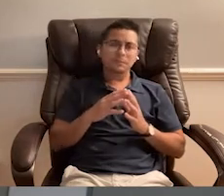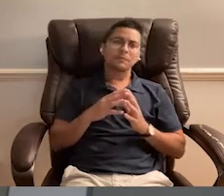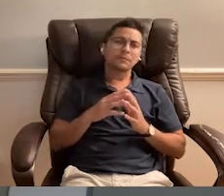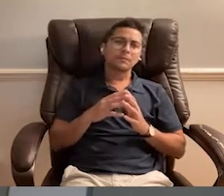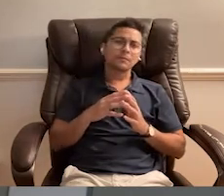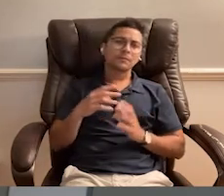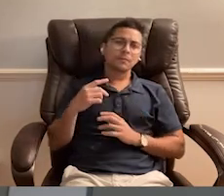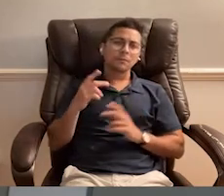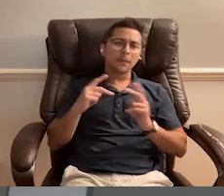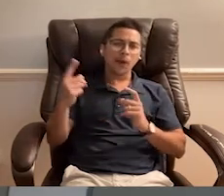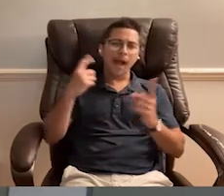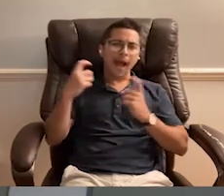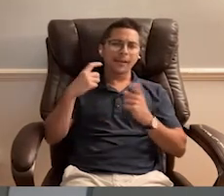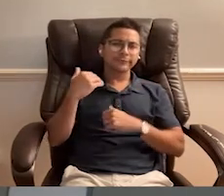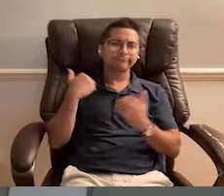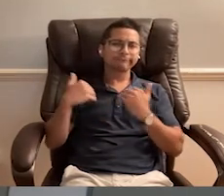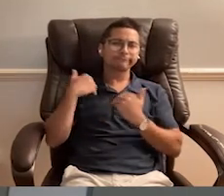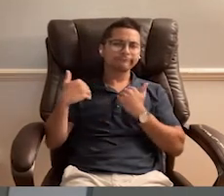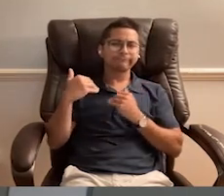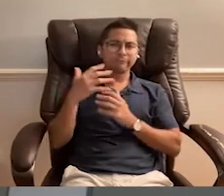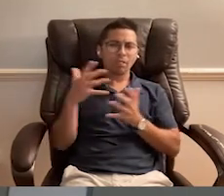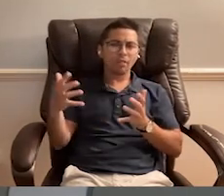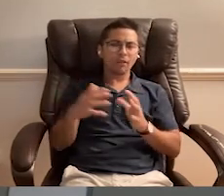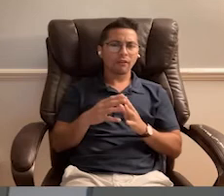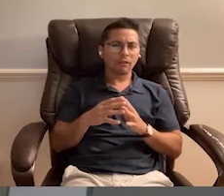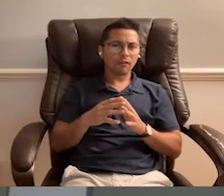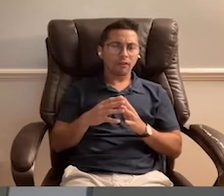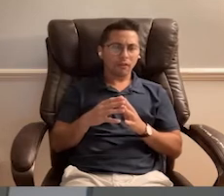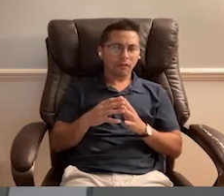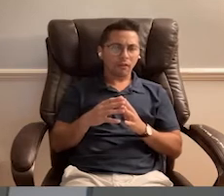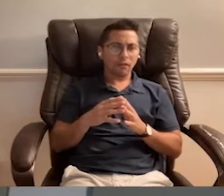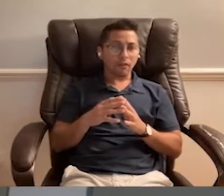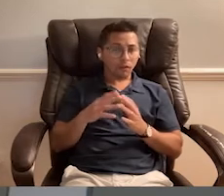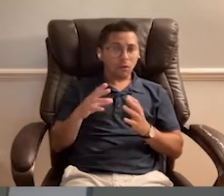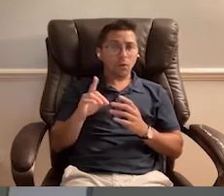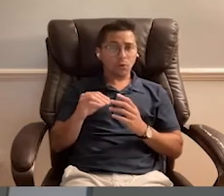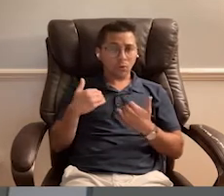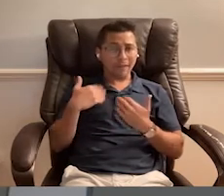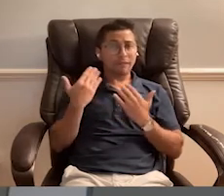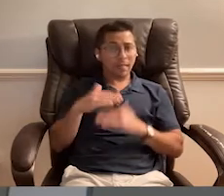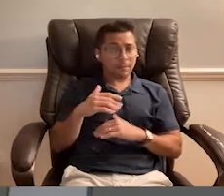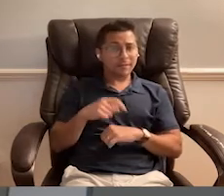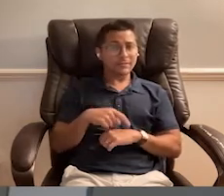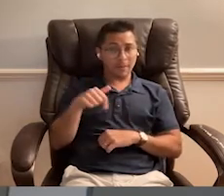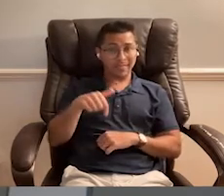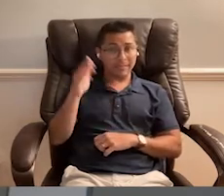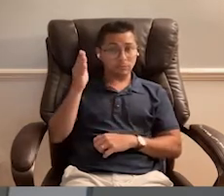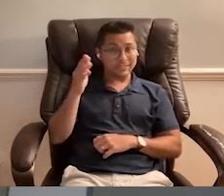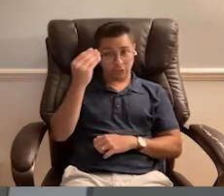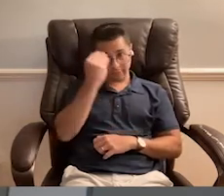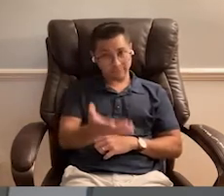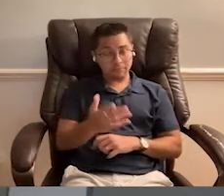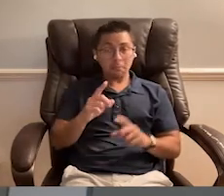All right, so for autism, and we get asked this question a lot. And, you know, we